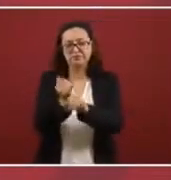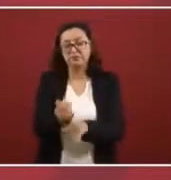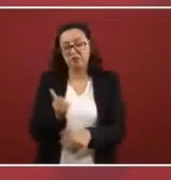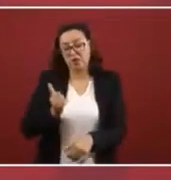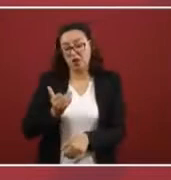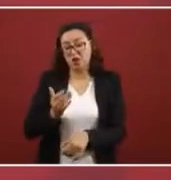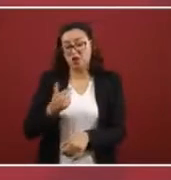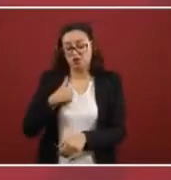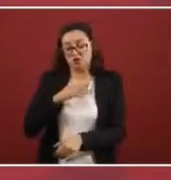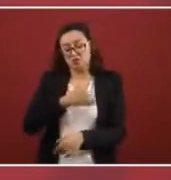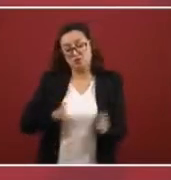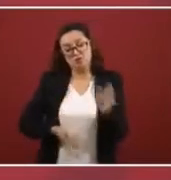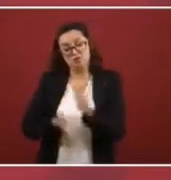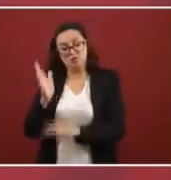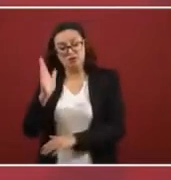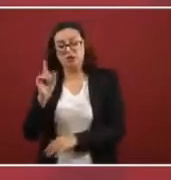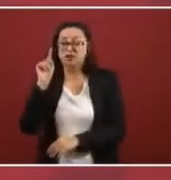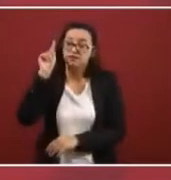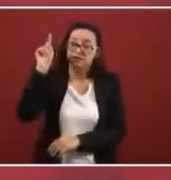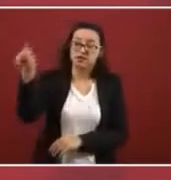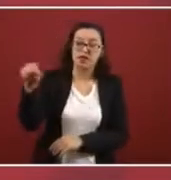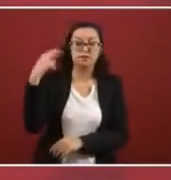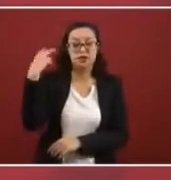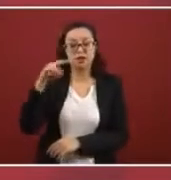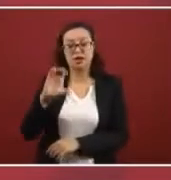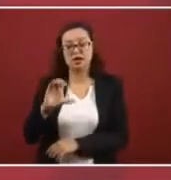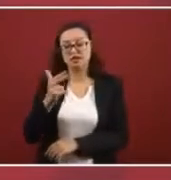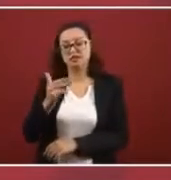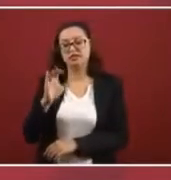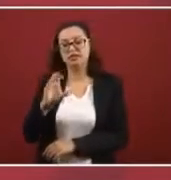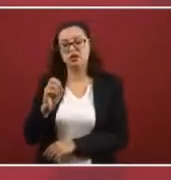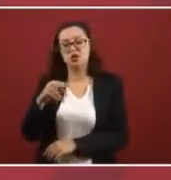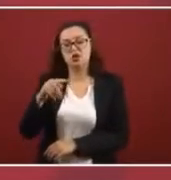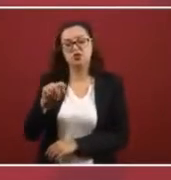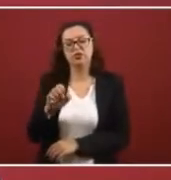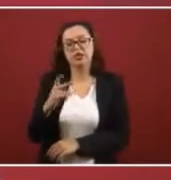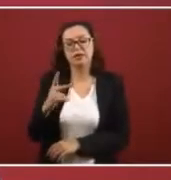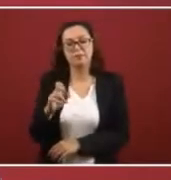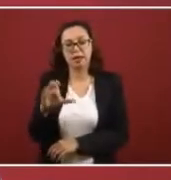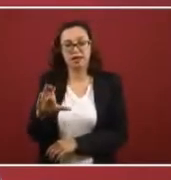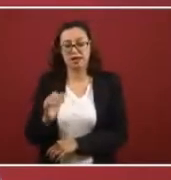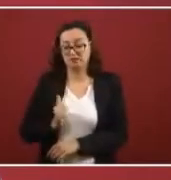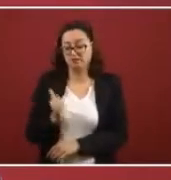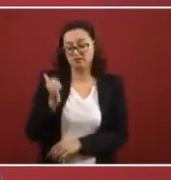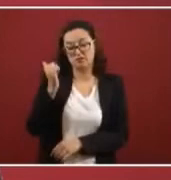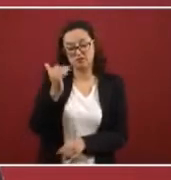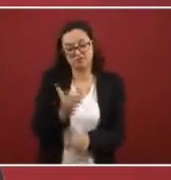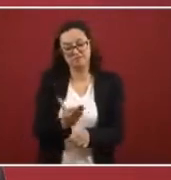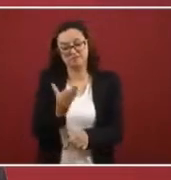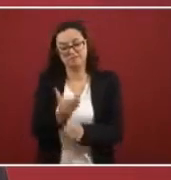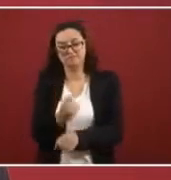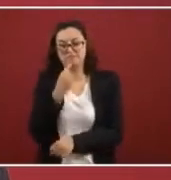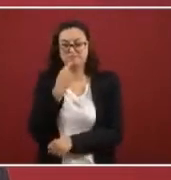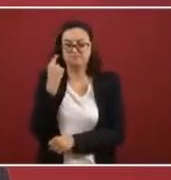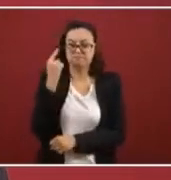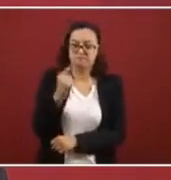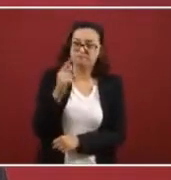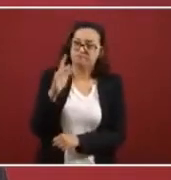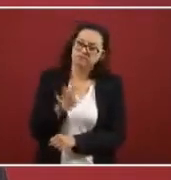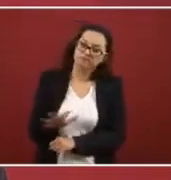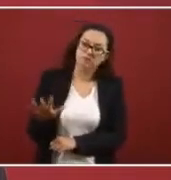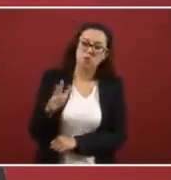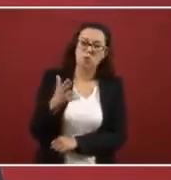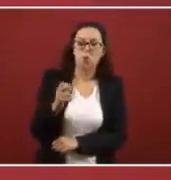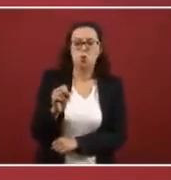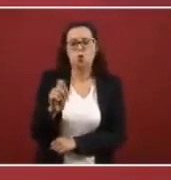I was in Chicontepec, Veracruz, on Sunday, in Huasteca. In Huasteca.